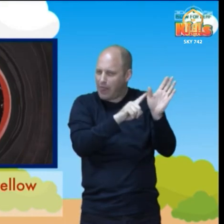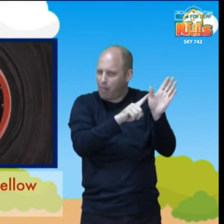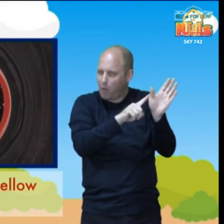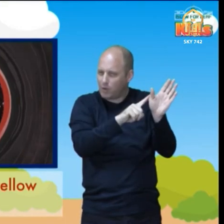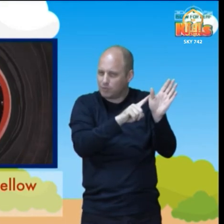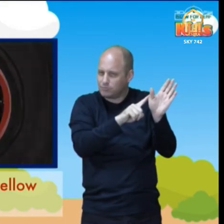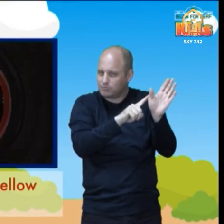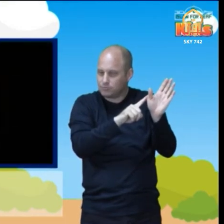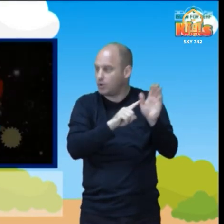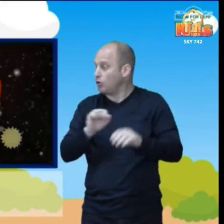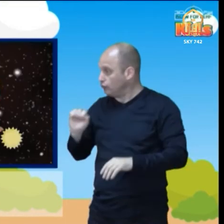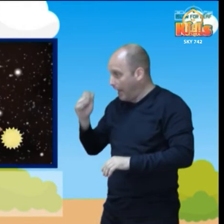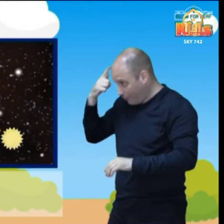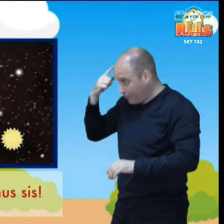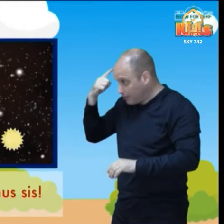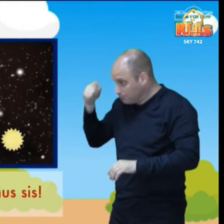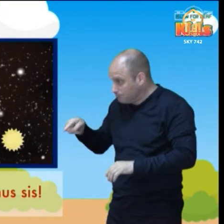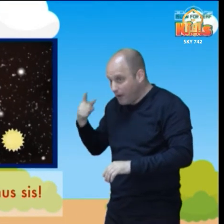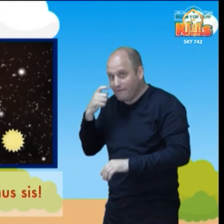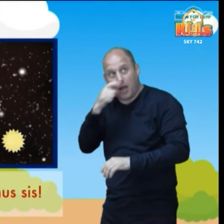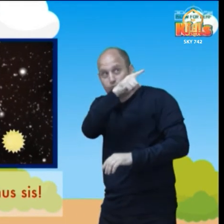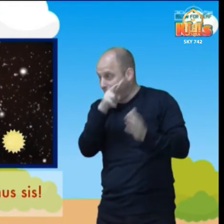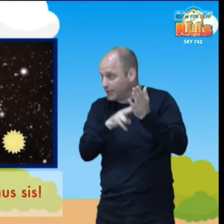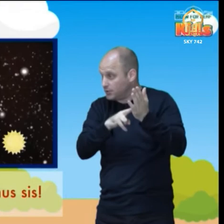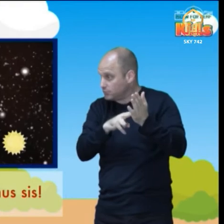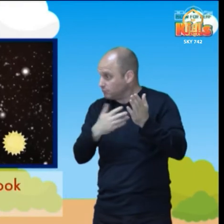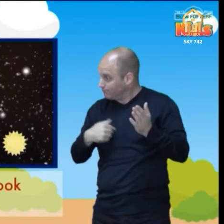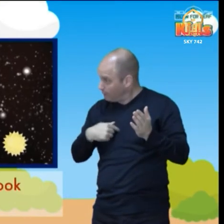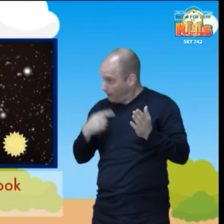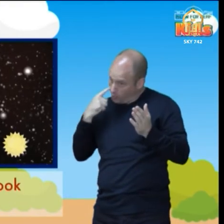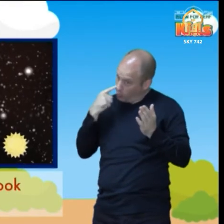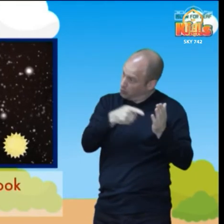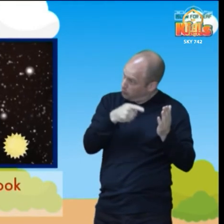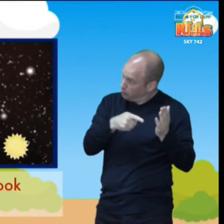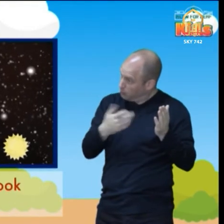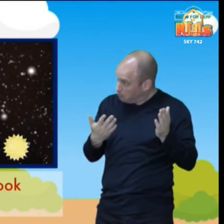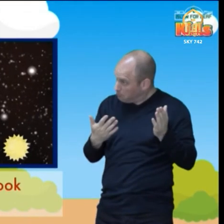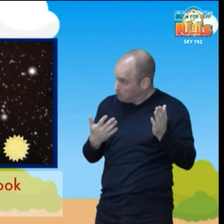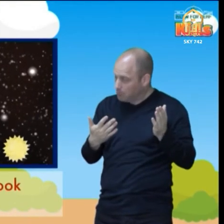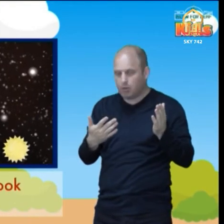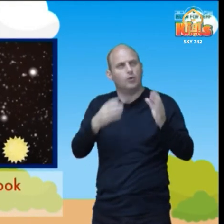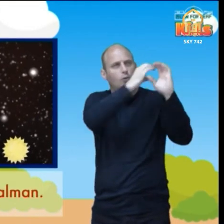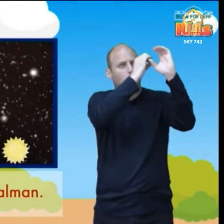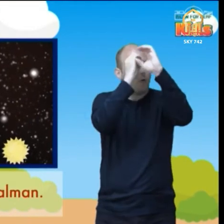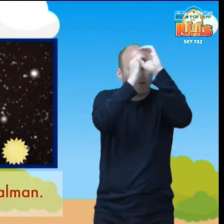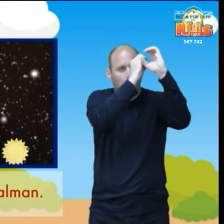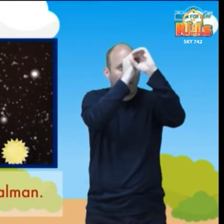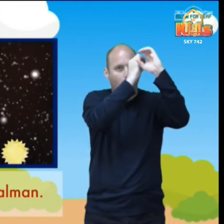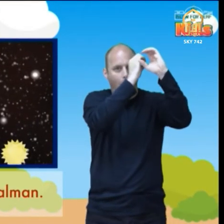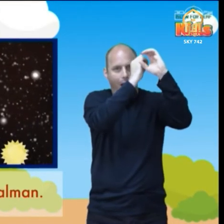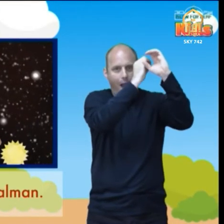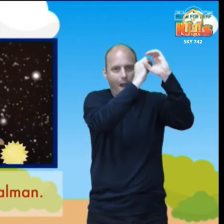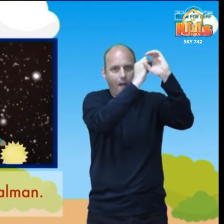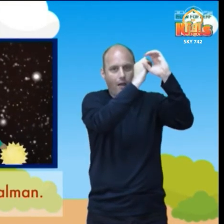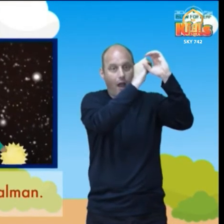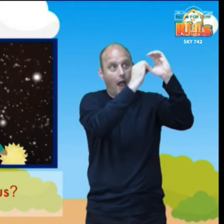yellow colour? That's right. I think you found Venus, sis. Can I have a look, please? Yep, there